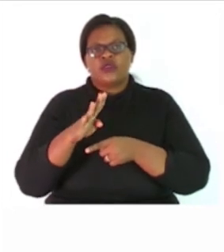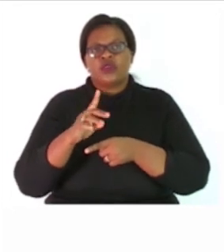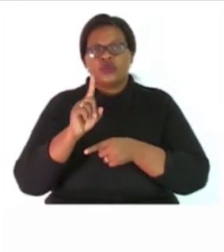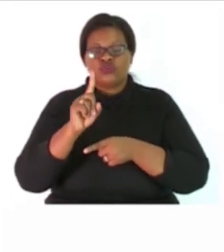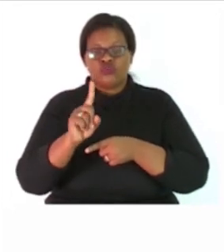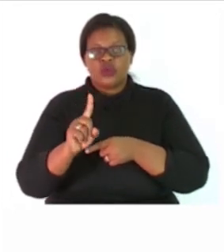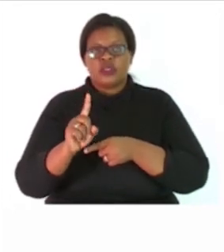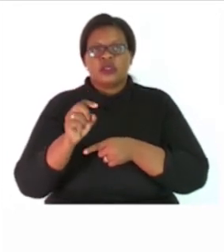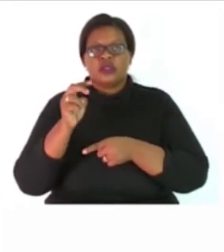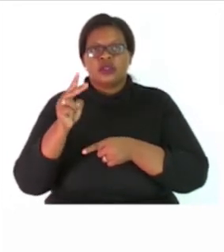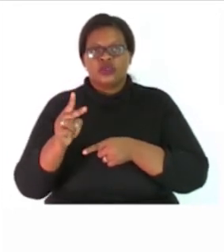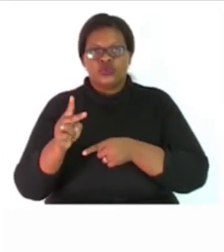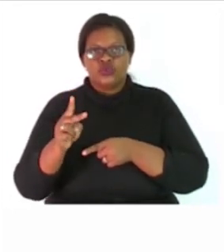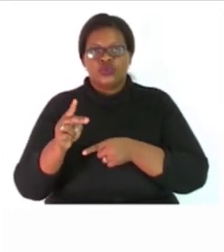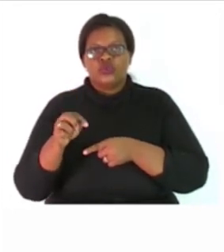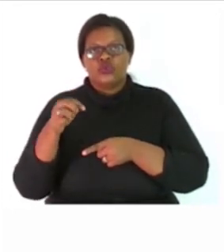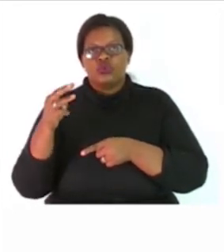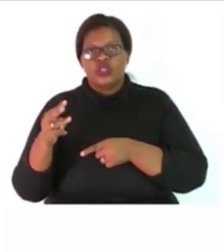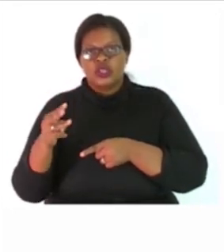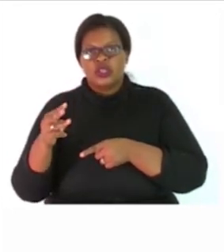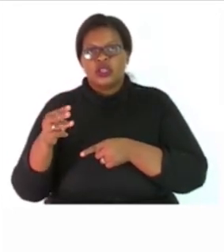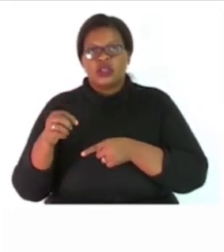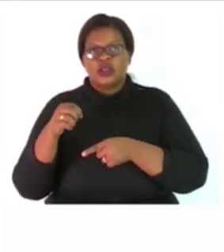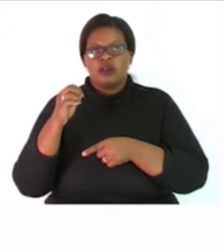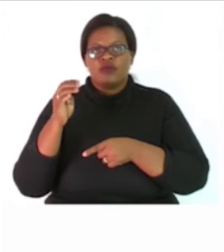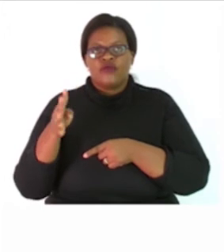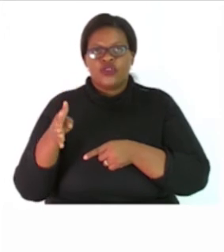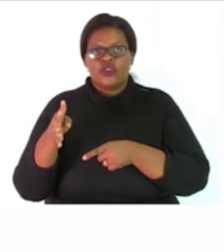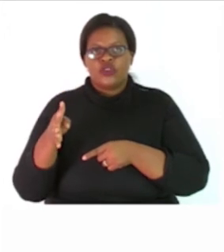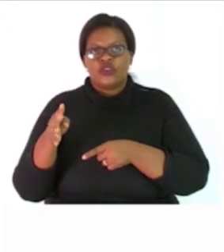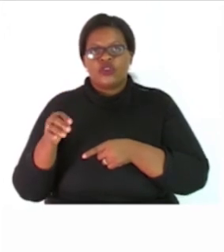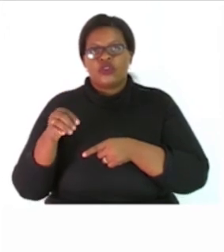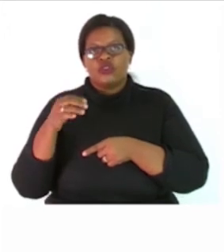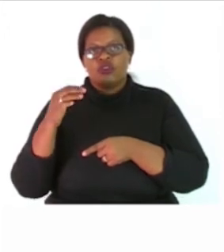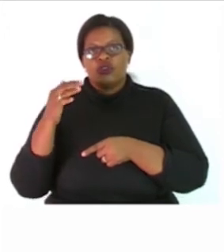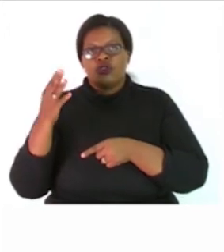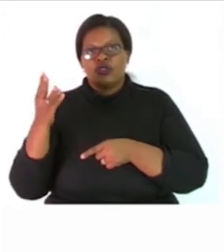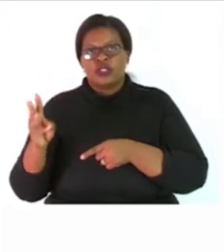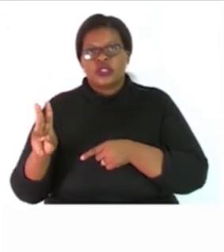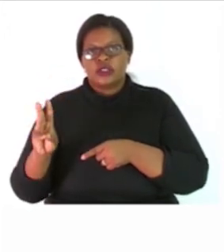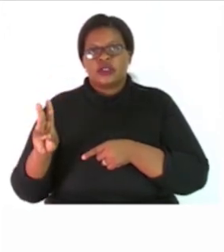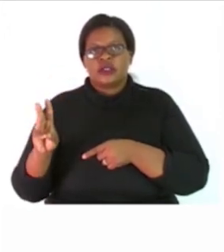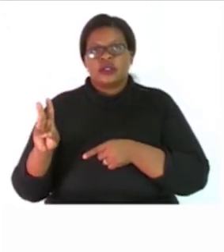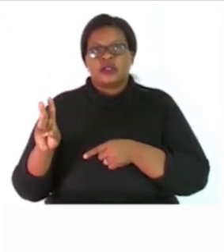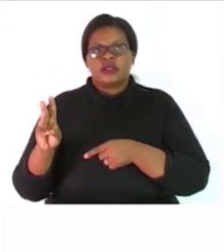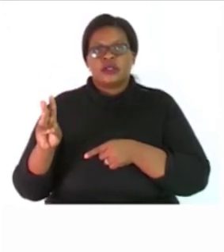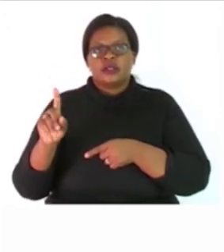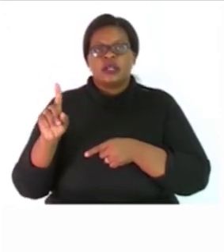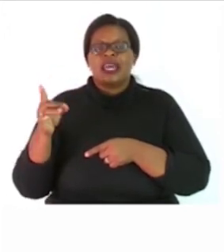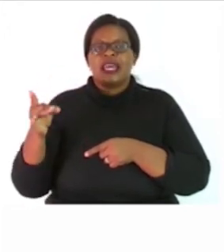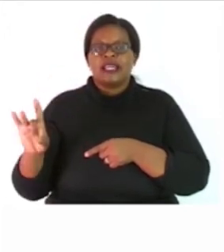1, 2, 3, 4, 6,